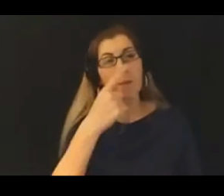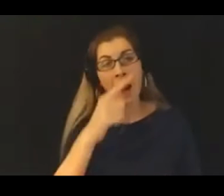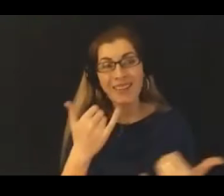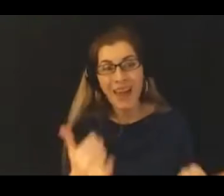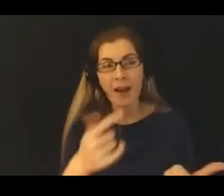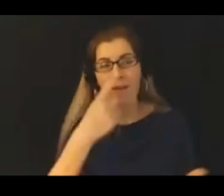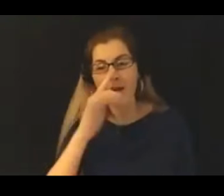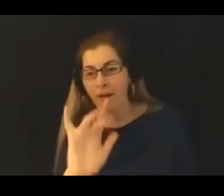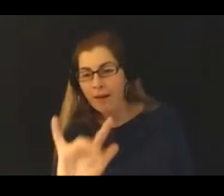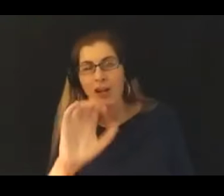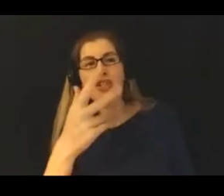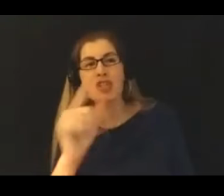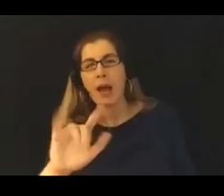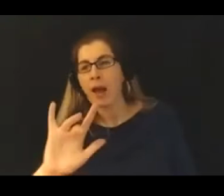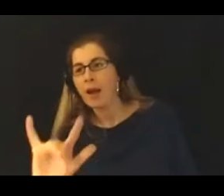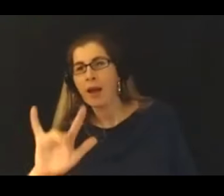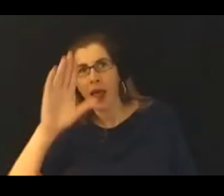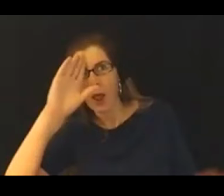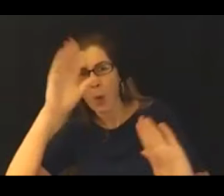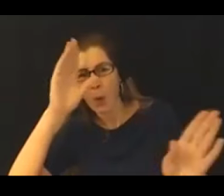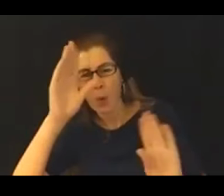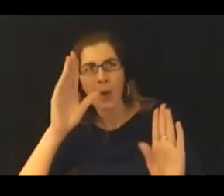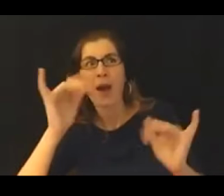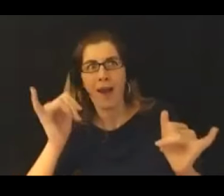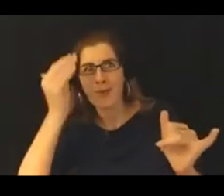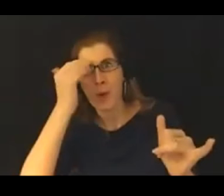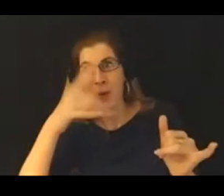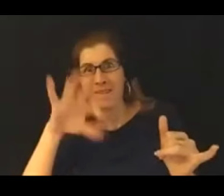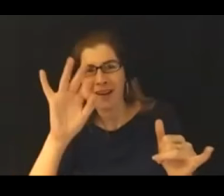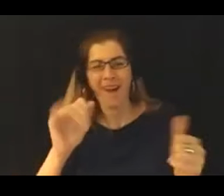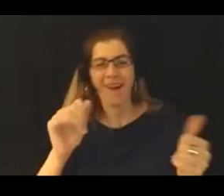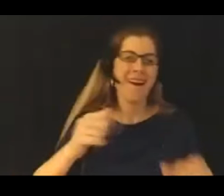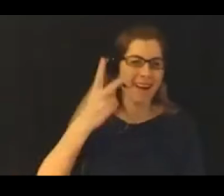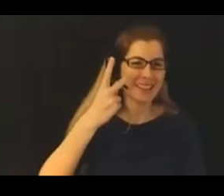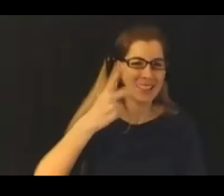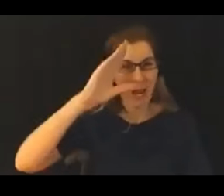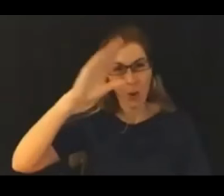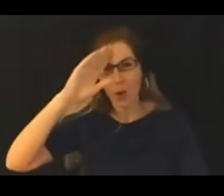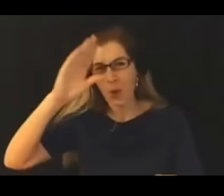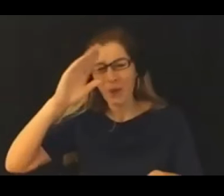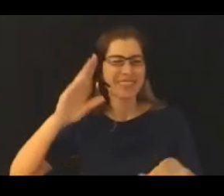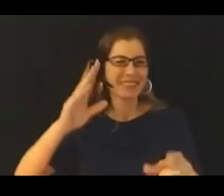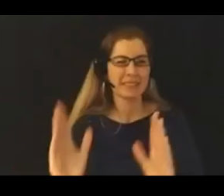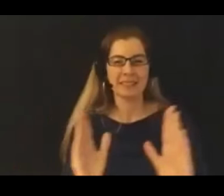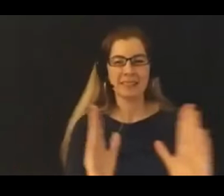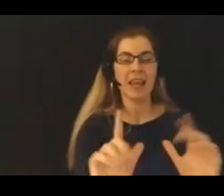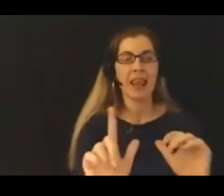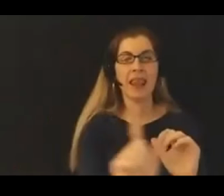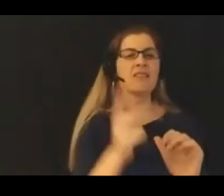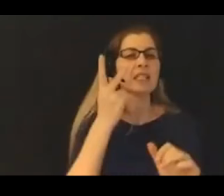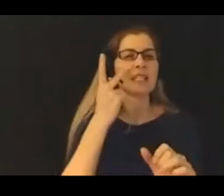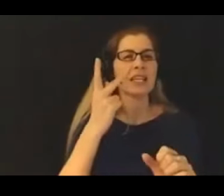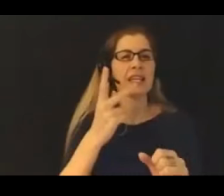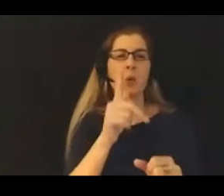you found it. And to the left of that, there they come, hello, hello. And to the left of that, you'll see participants. If you pop